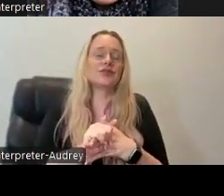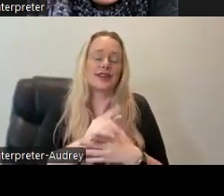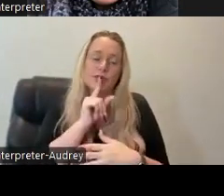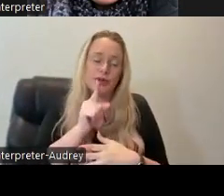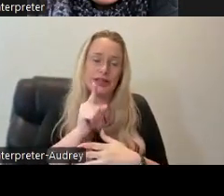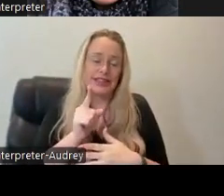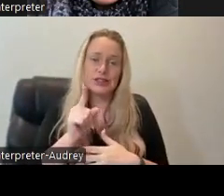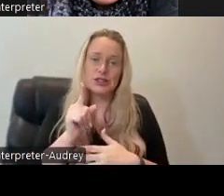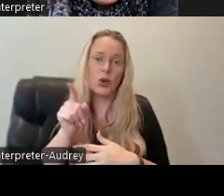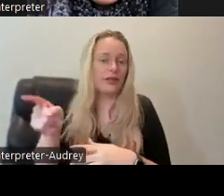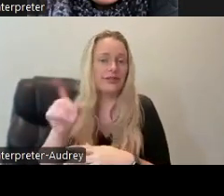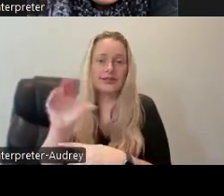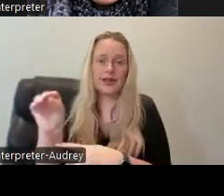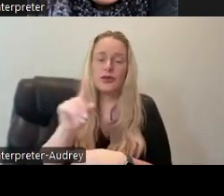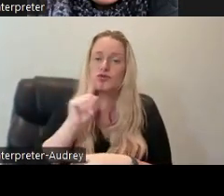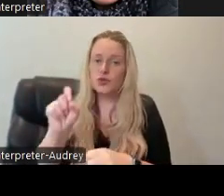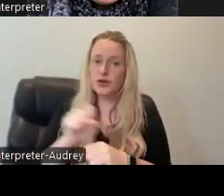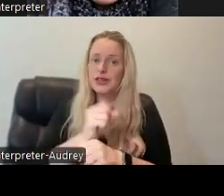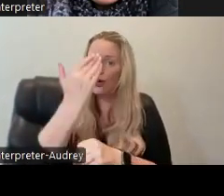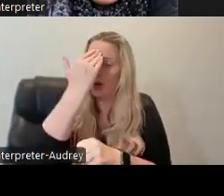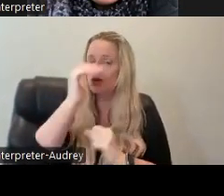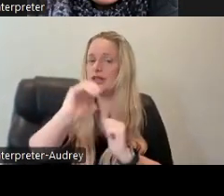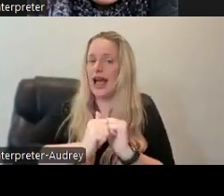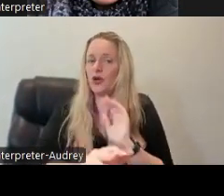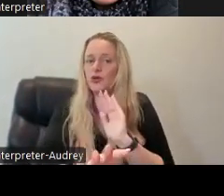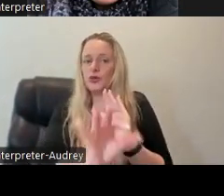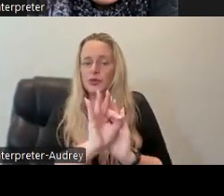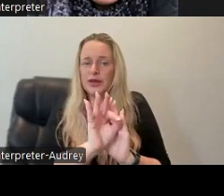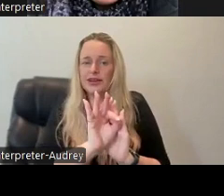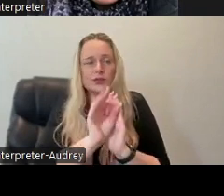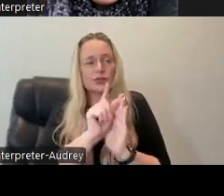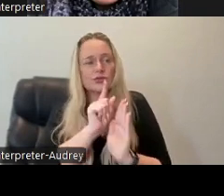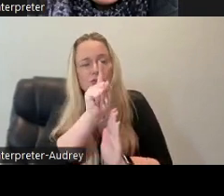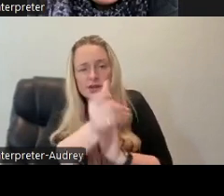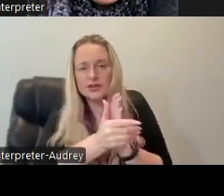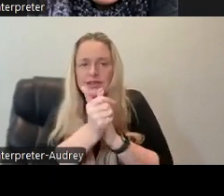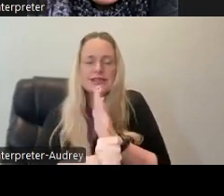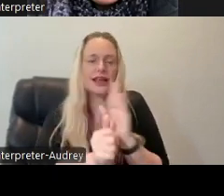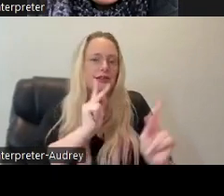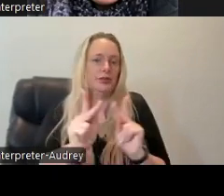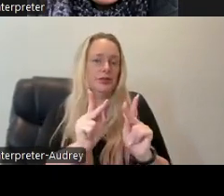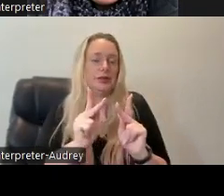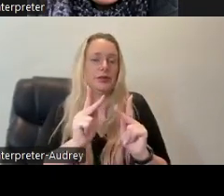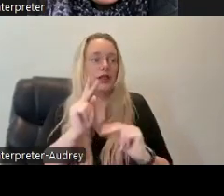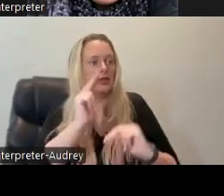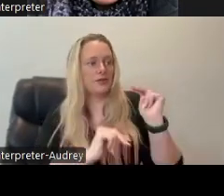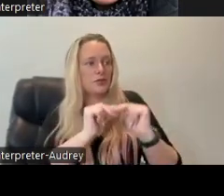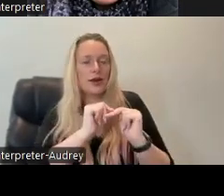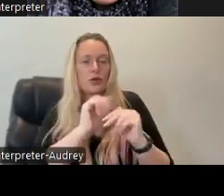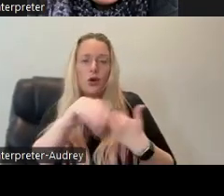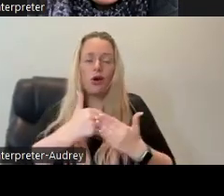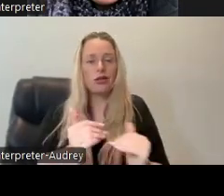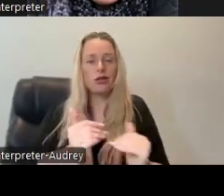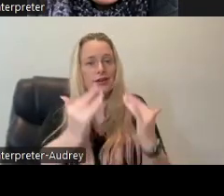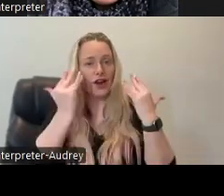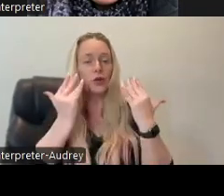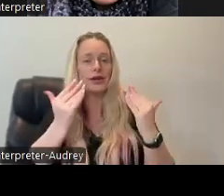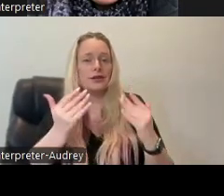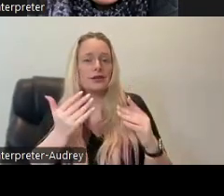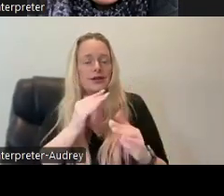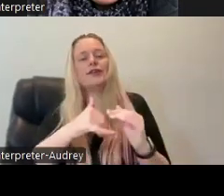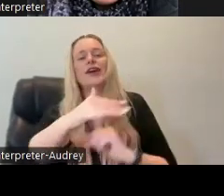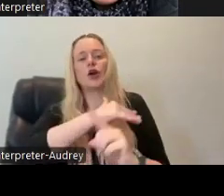so Silverstein just really knows how to pick very talented people. The fact that all the buildings are environmentally friendly, they're all